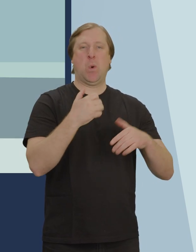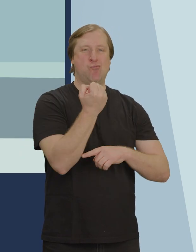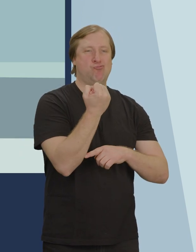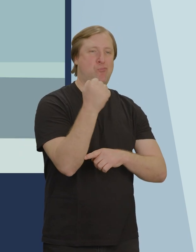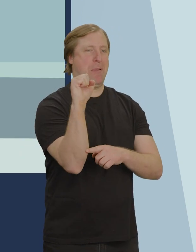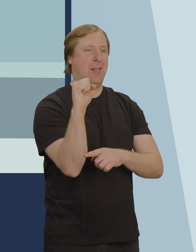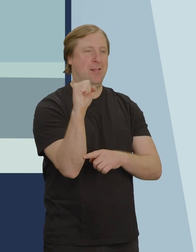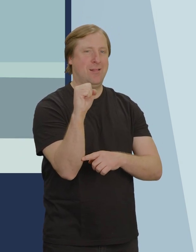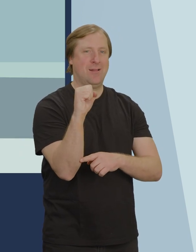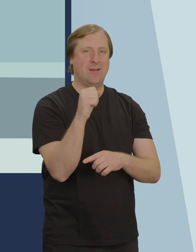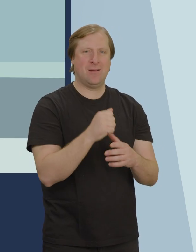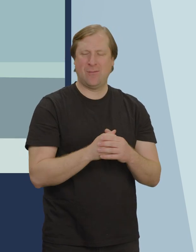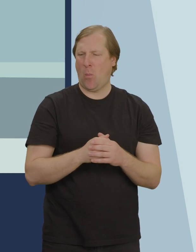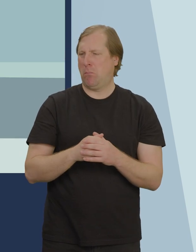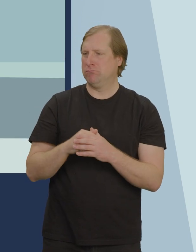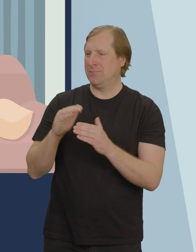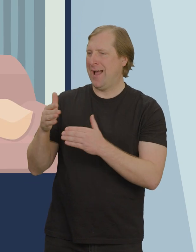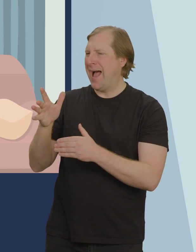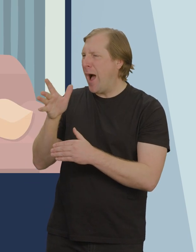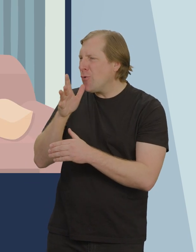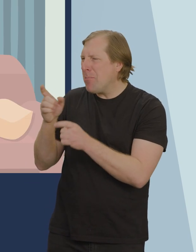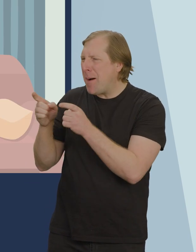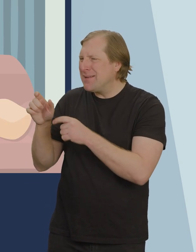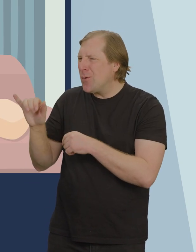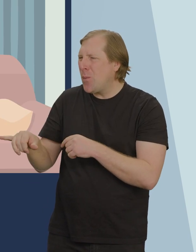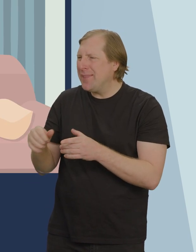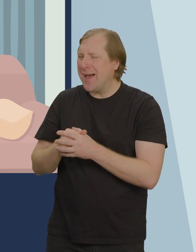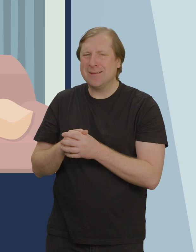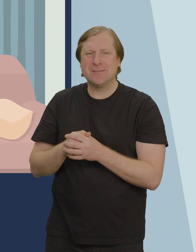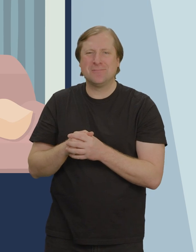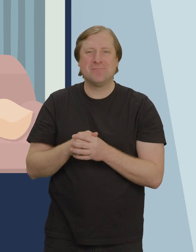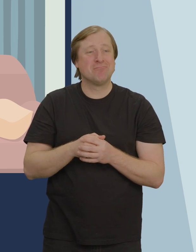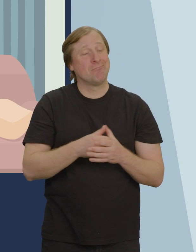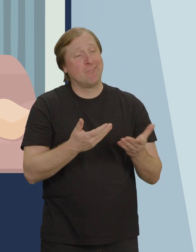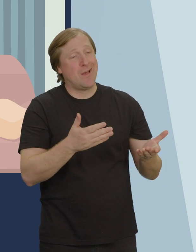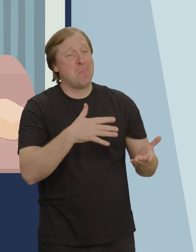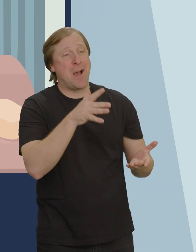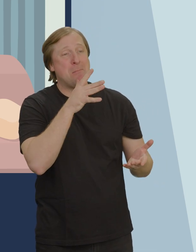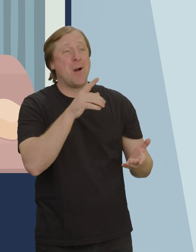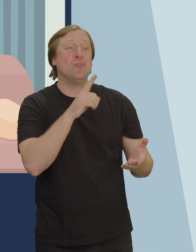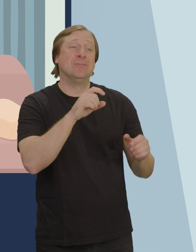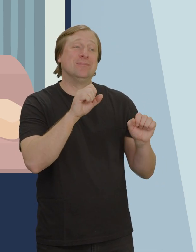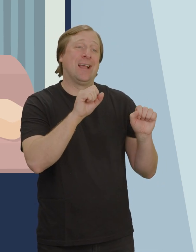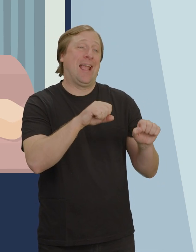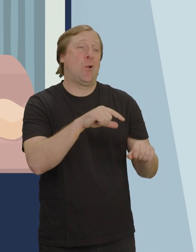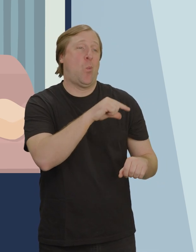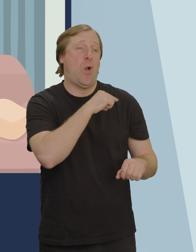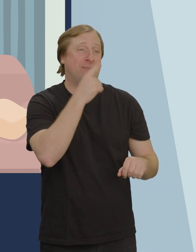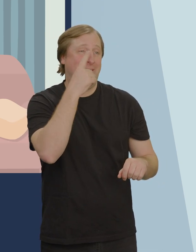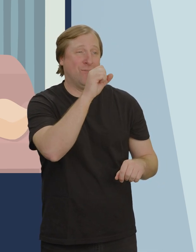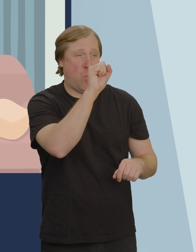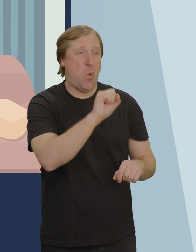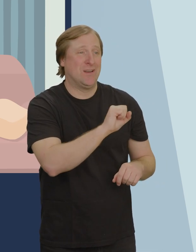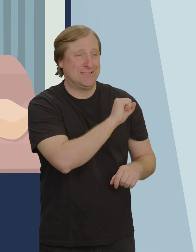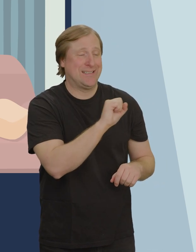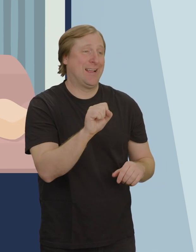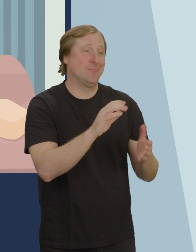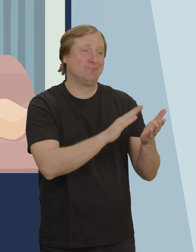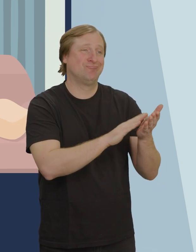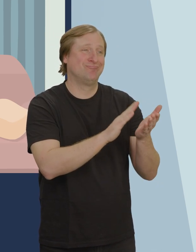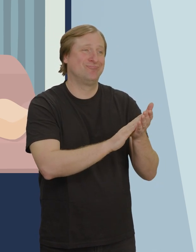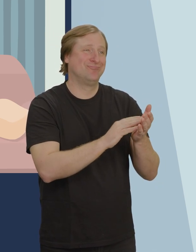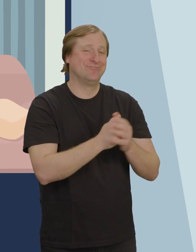14. Oh, how'd your mother handle that? Let's just say she might be eligible for